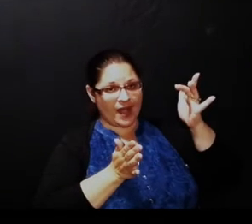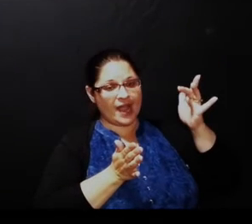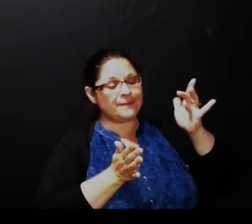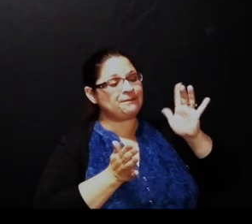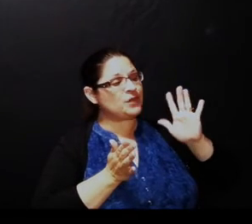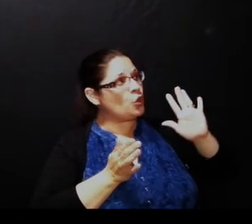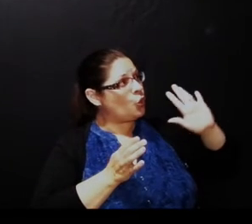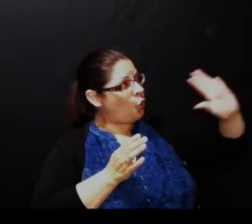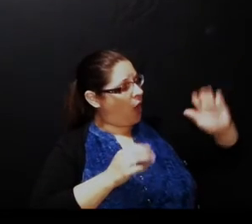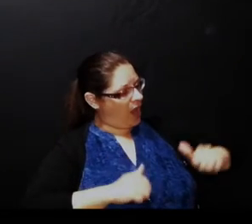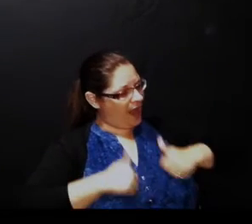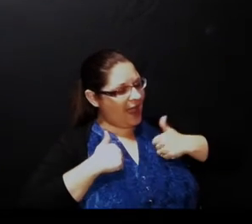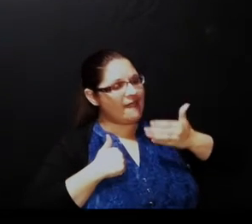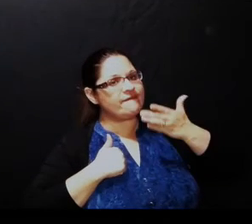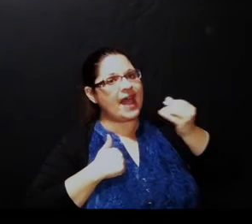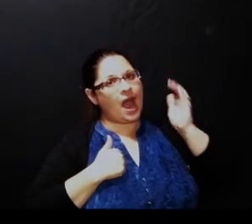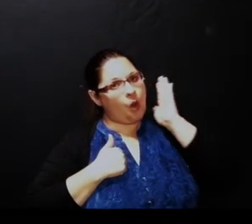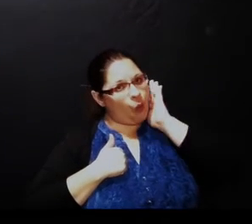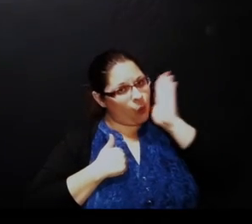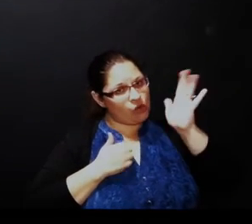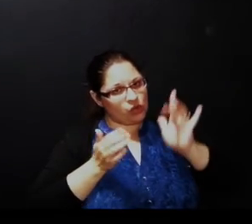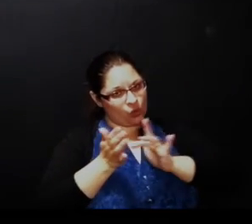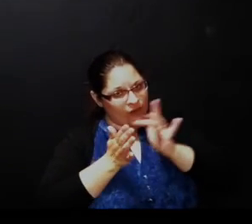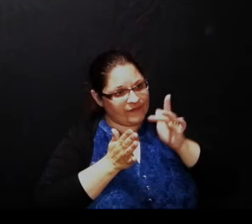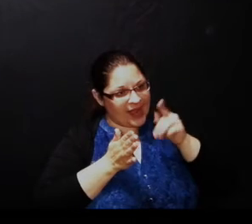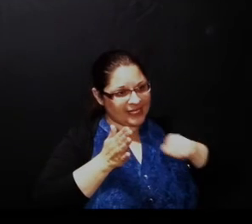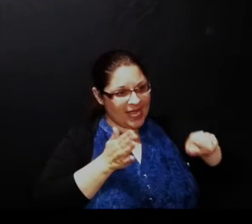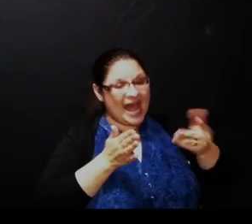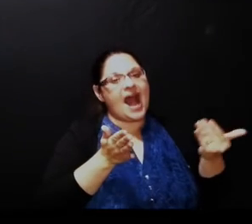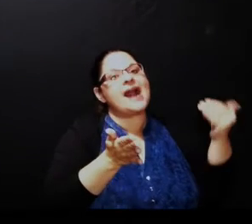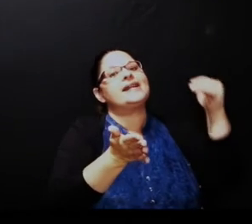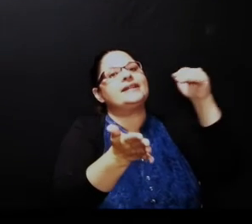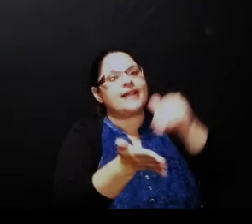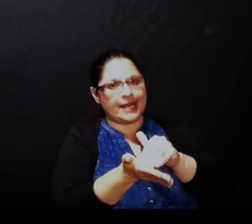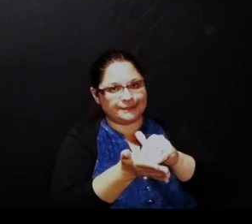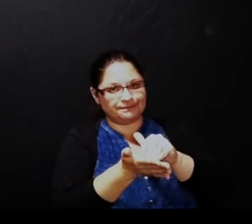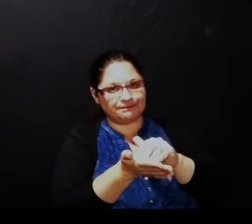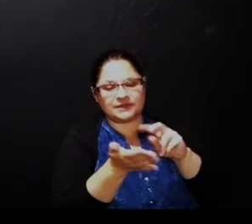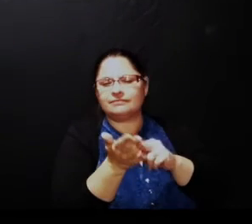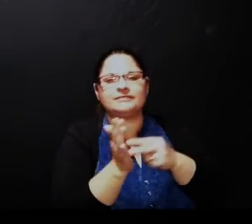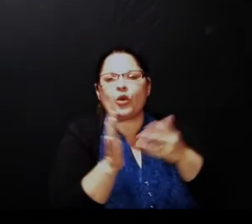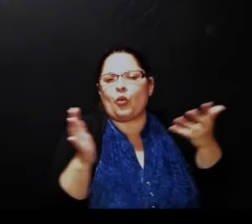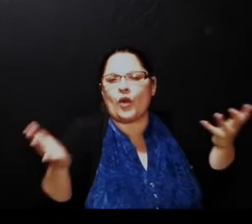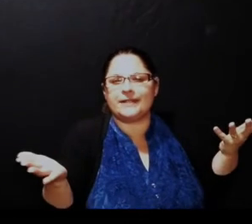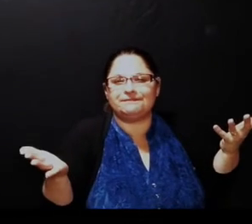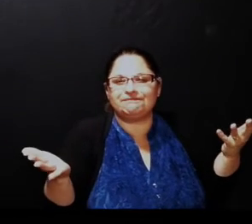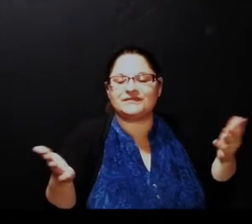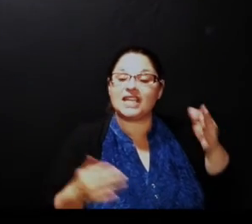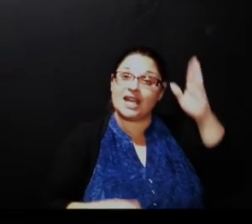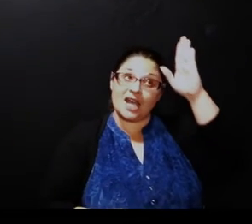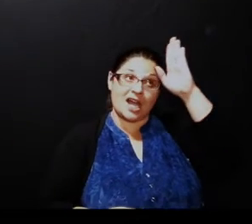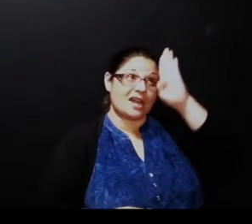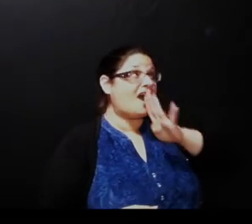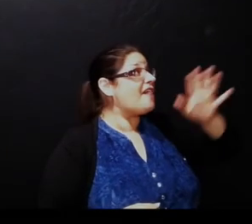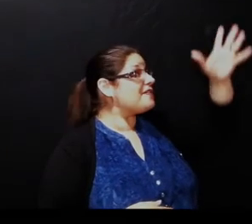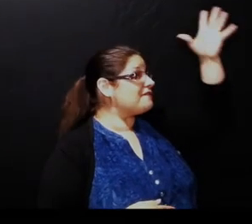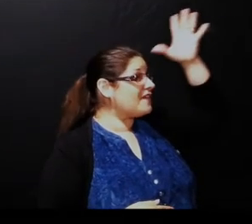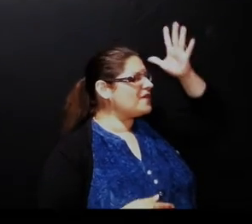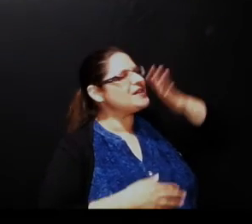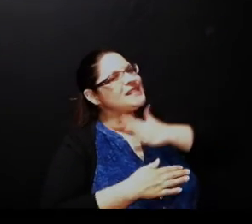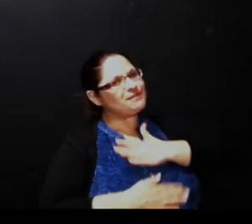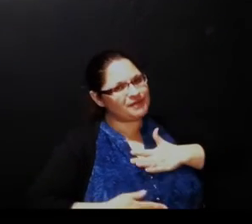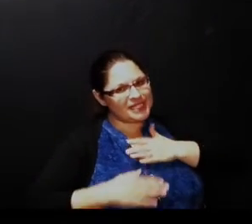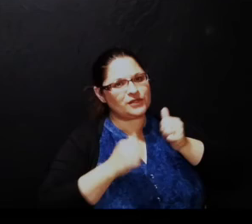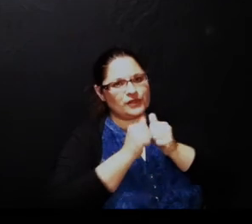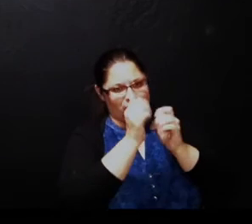again. God the Father is pleased with the investment that his Son is going to make for the